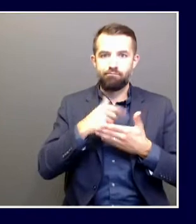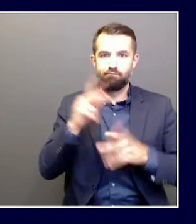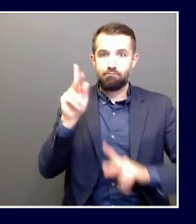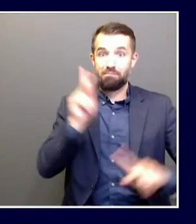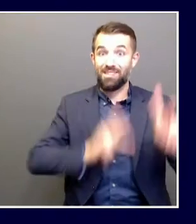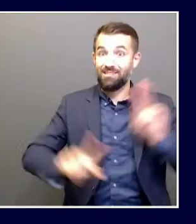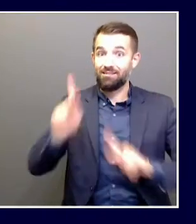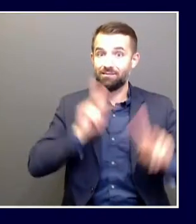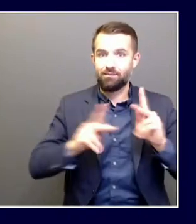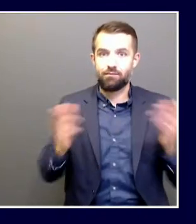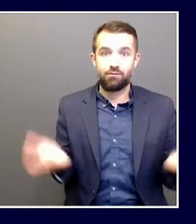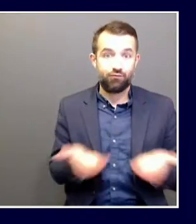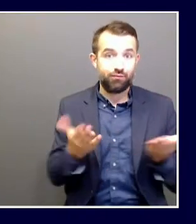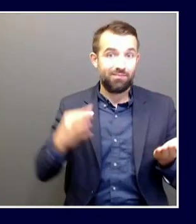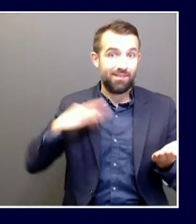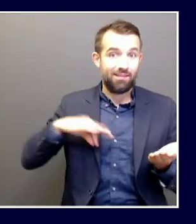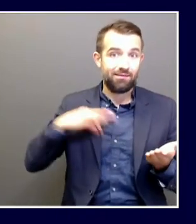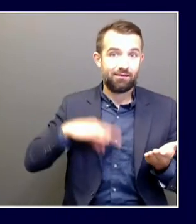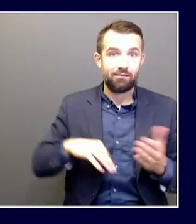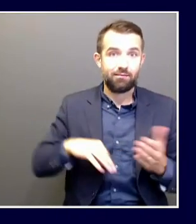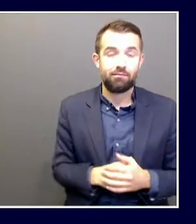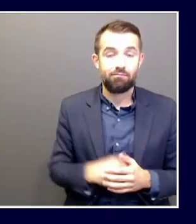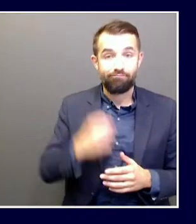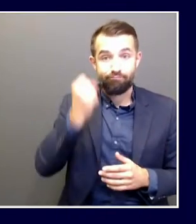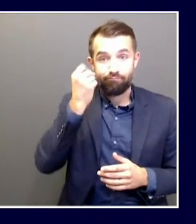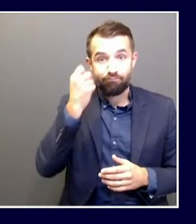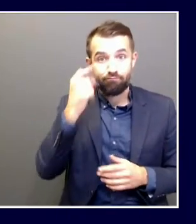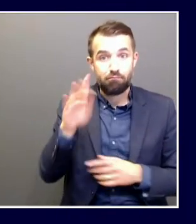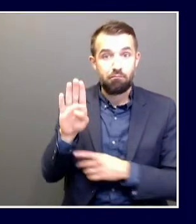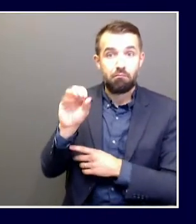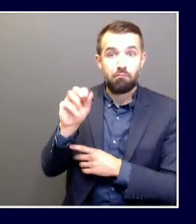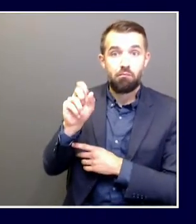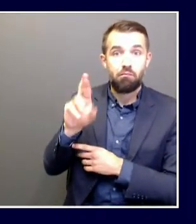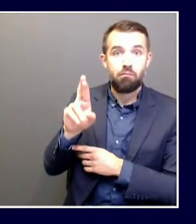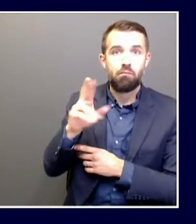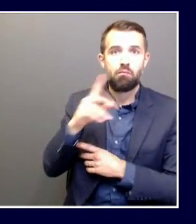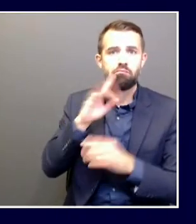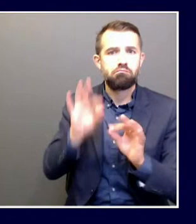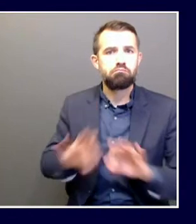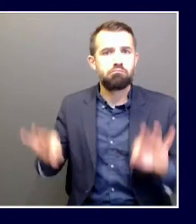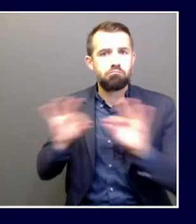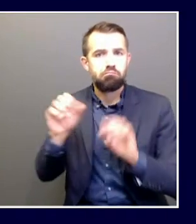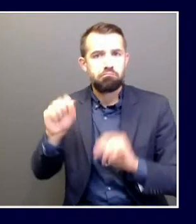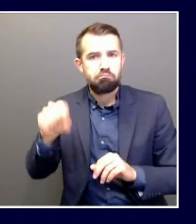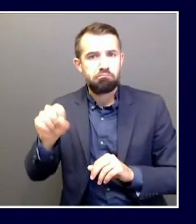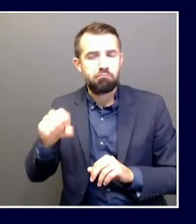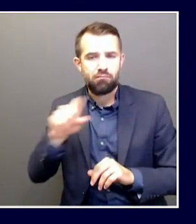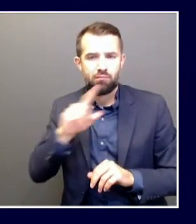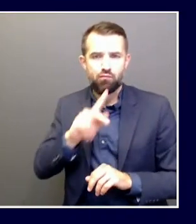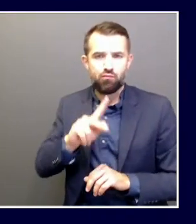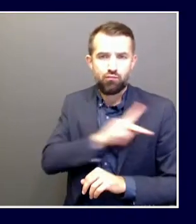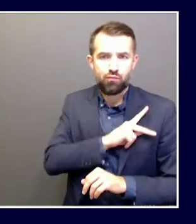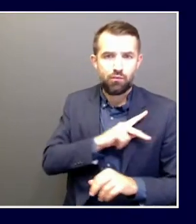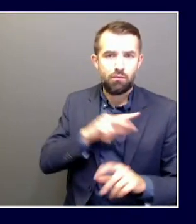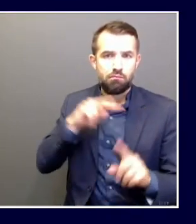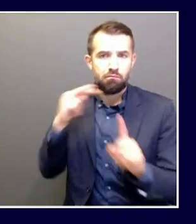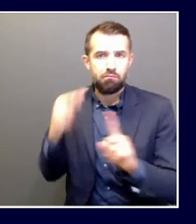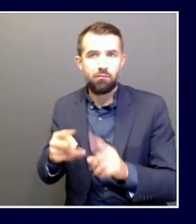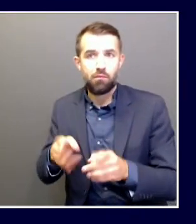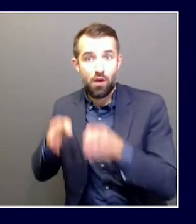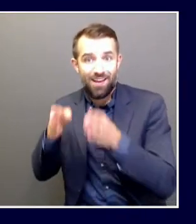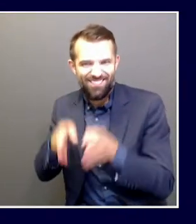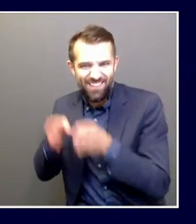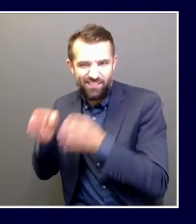Now, that doesn't discount the value from a personal or private health benefit. To the individual, getting a booster may